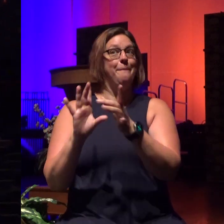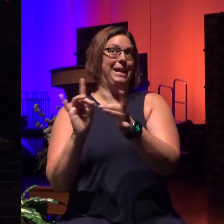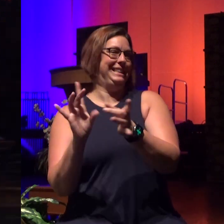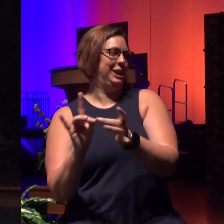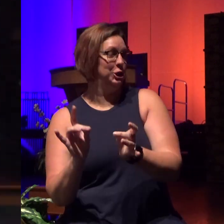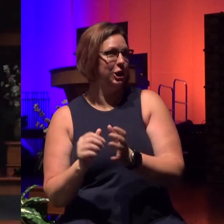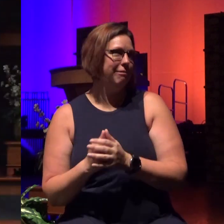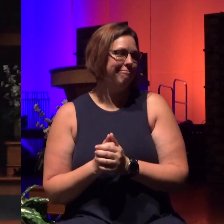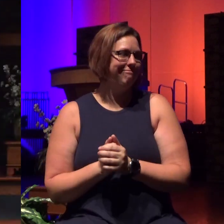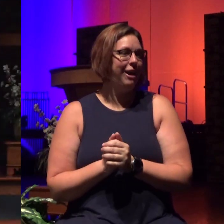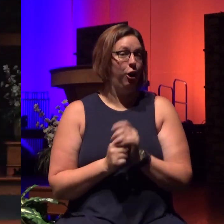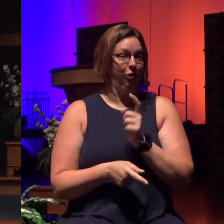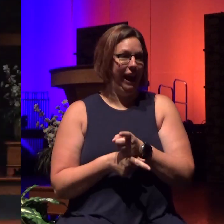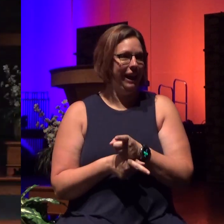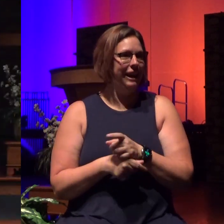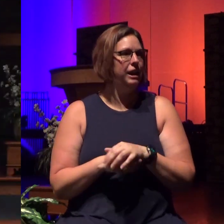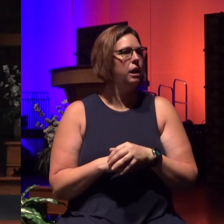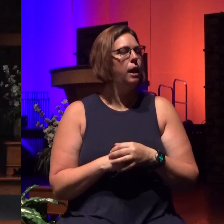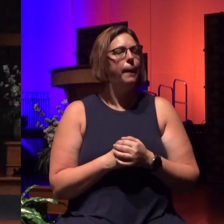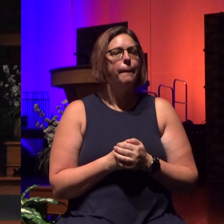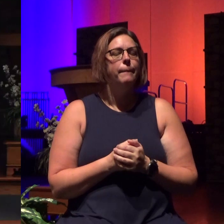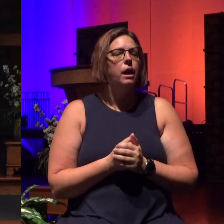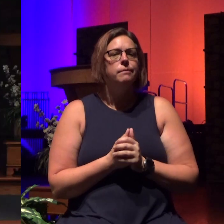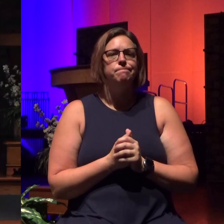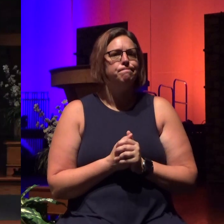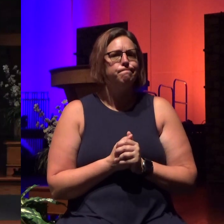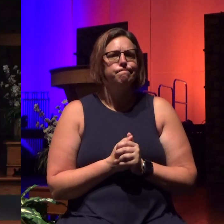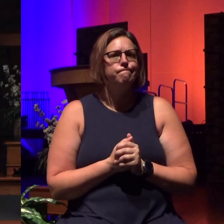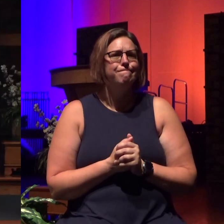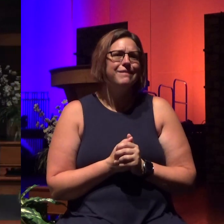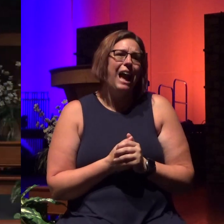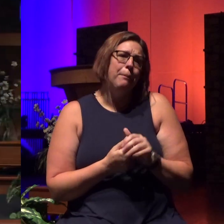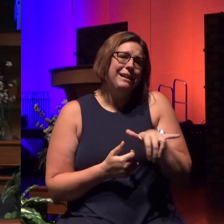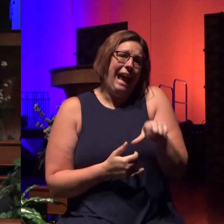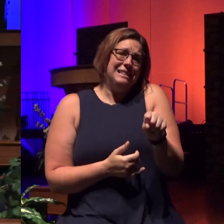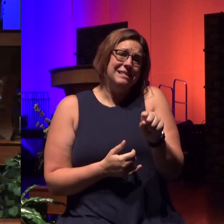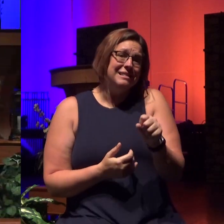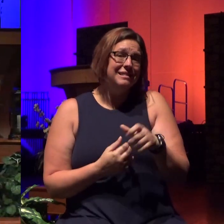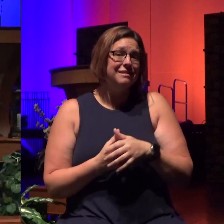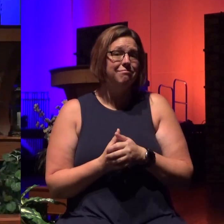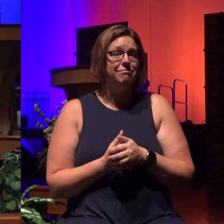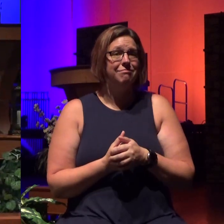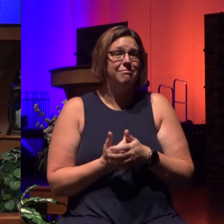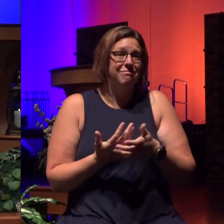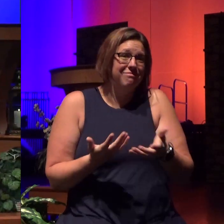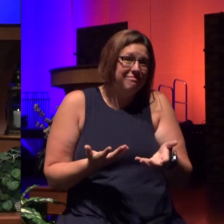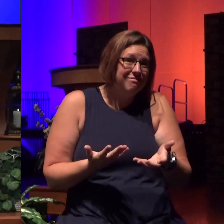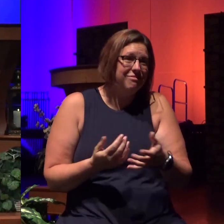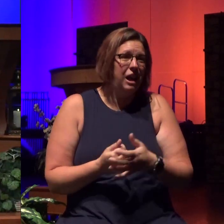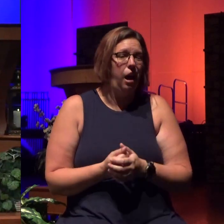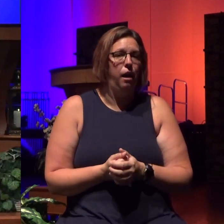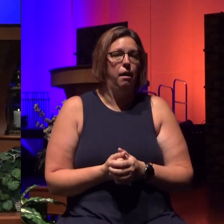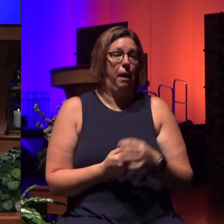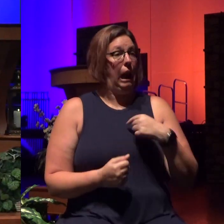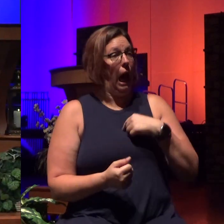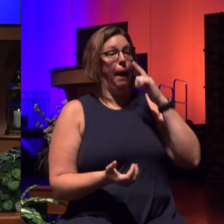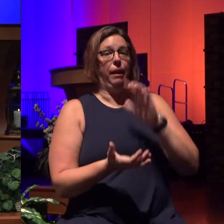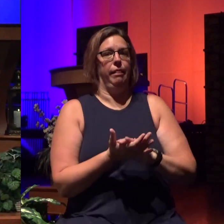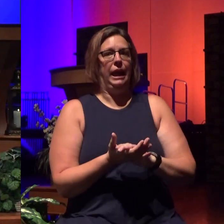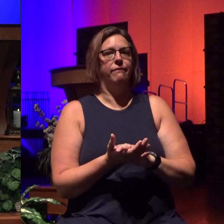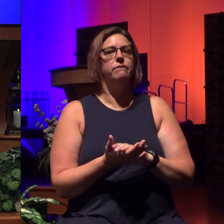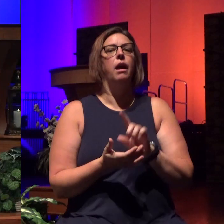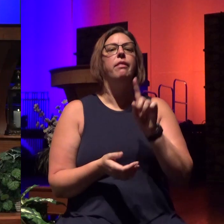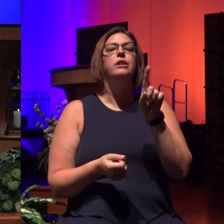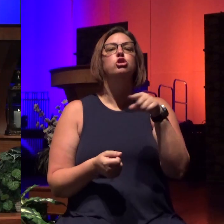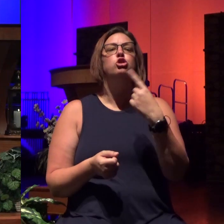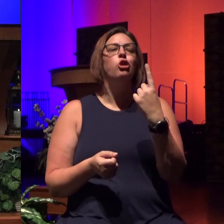message, right? And yeah, but I believe that's just